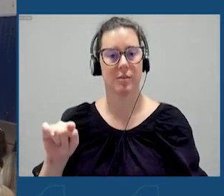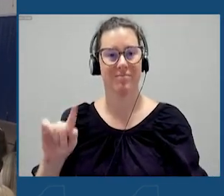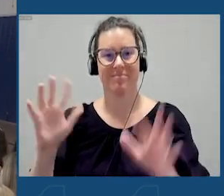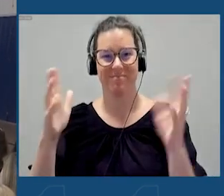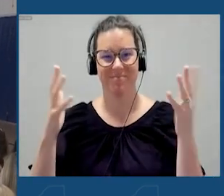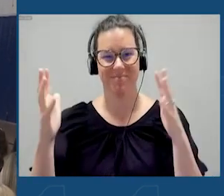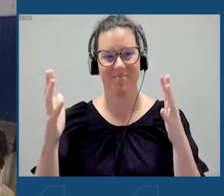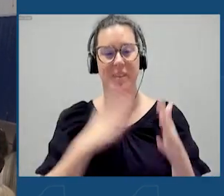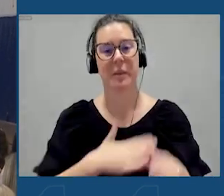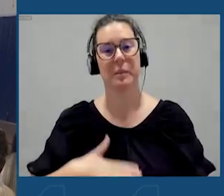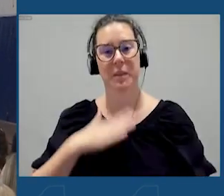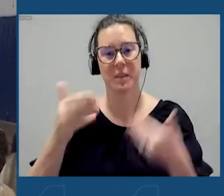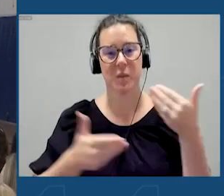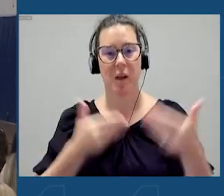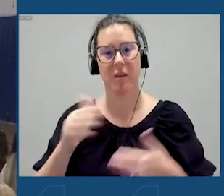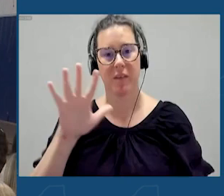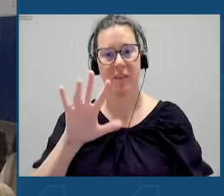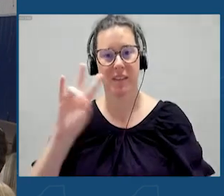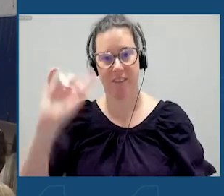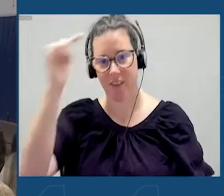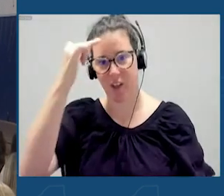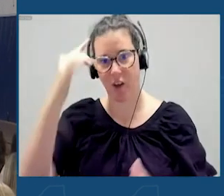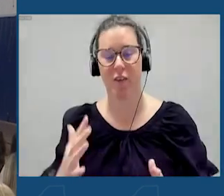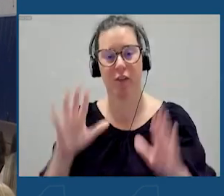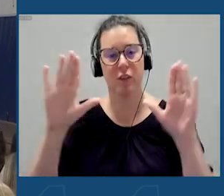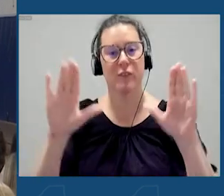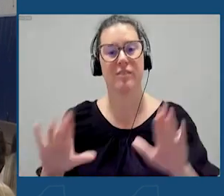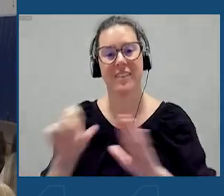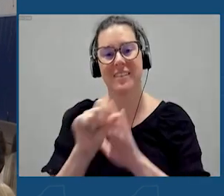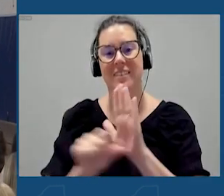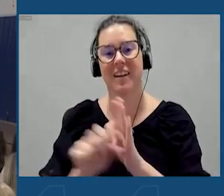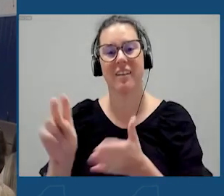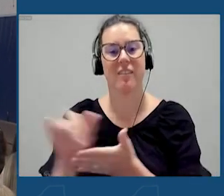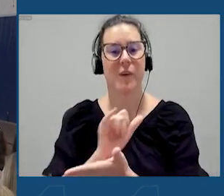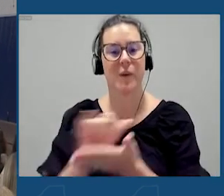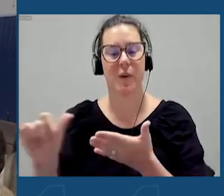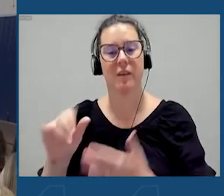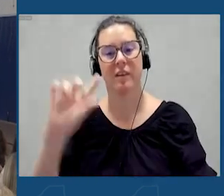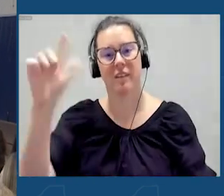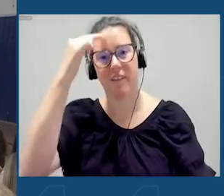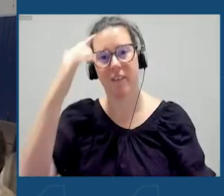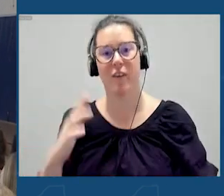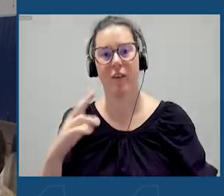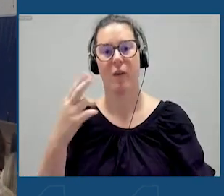And please welcome the 57th Governor of the great state of New York, Governor Kathy Hochul.